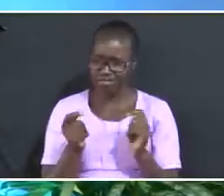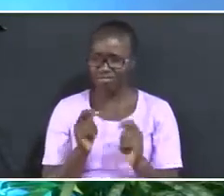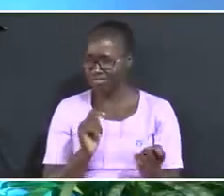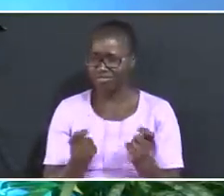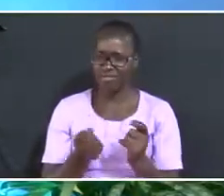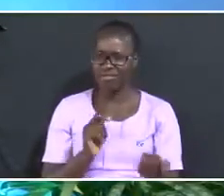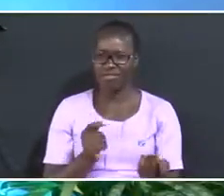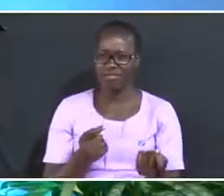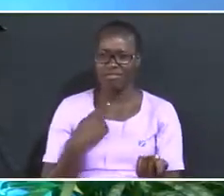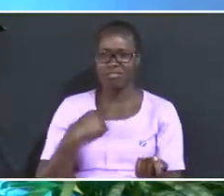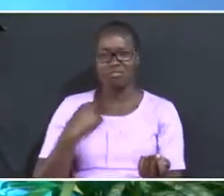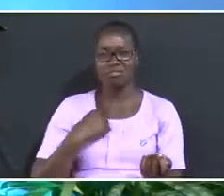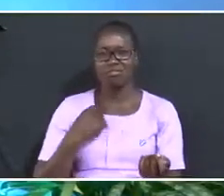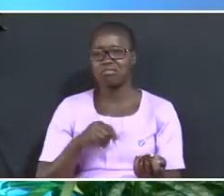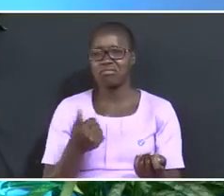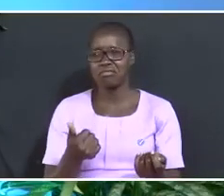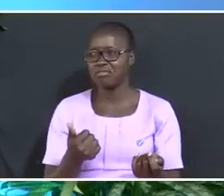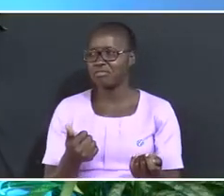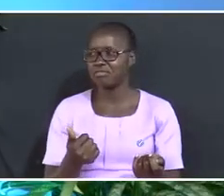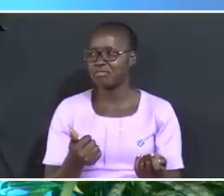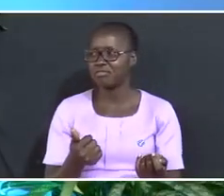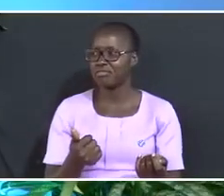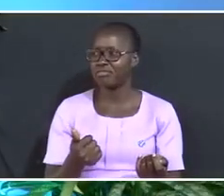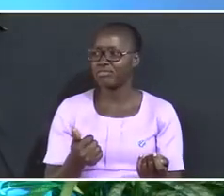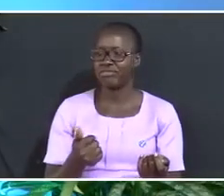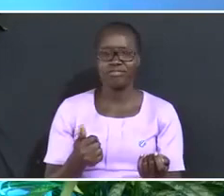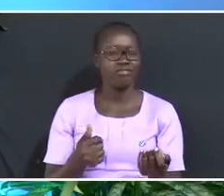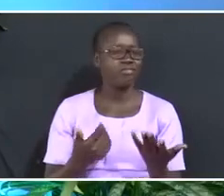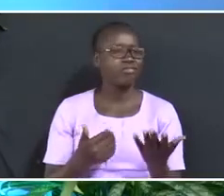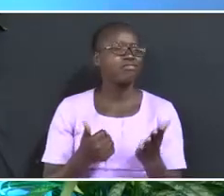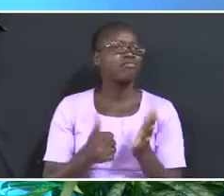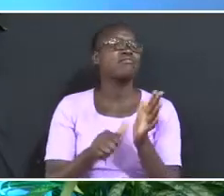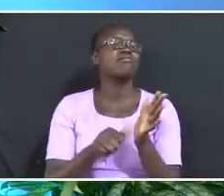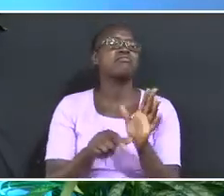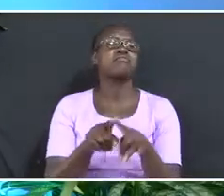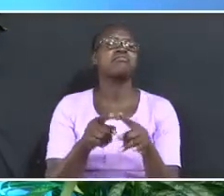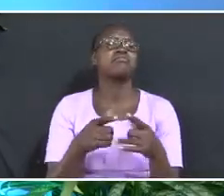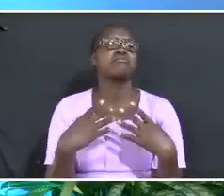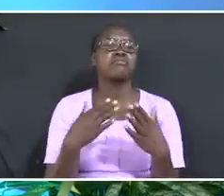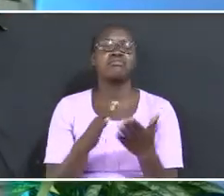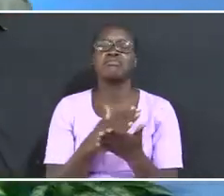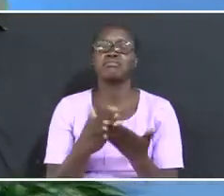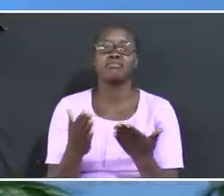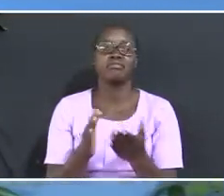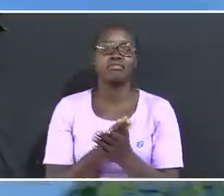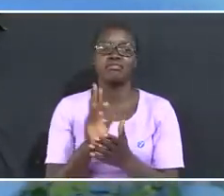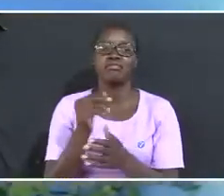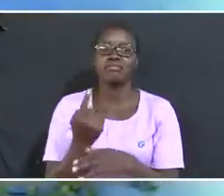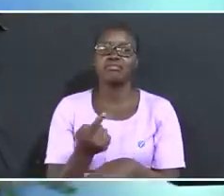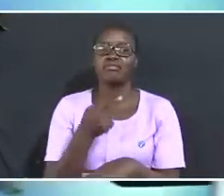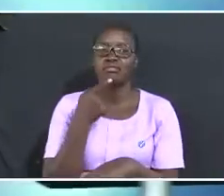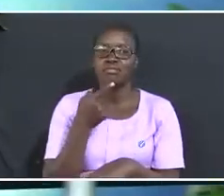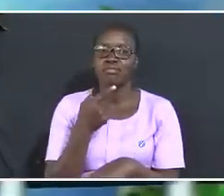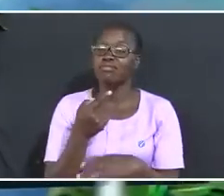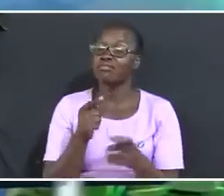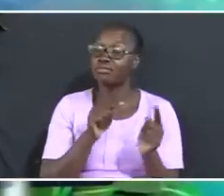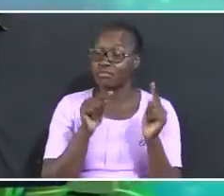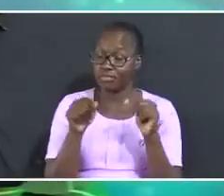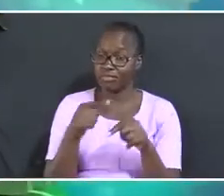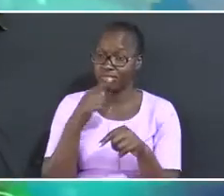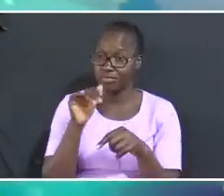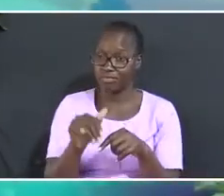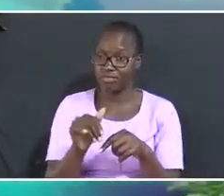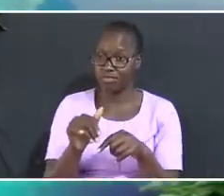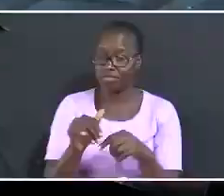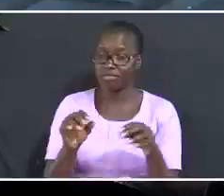Tupauko. Others, kila mtu ana hiyo shida hiyo. So God is saying, I have come so that